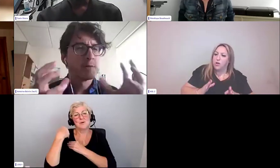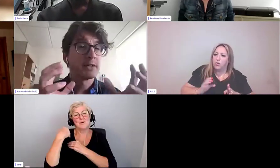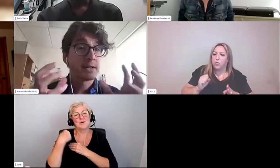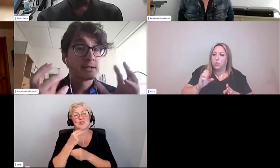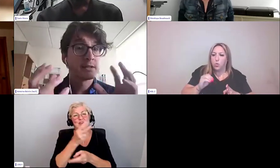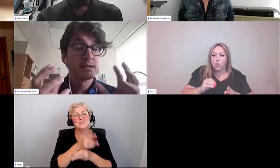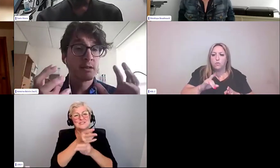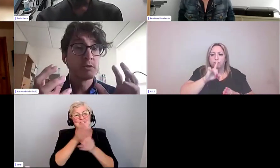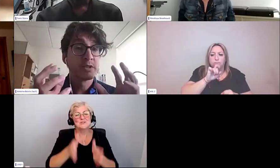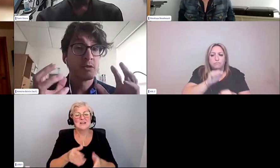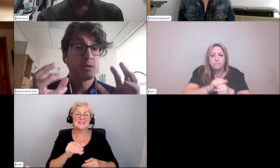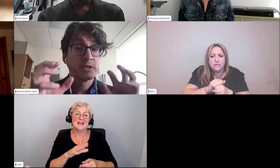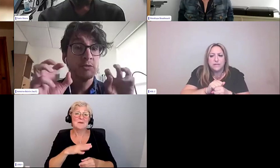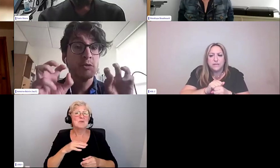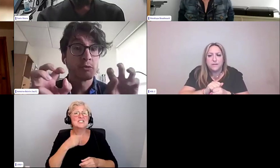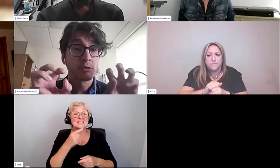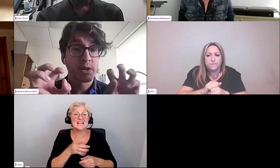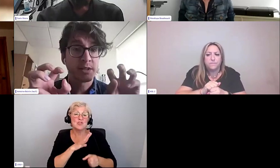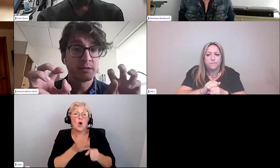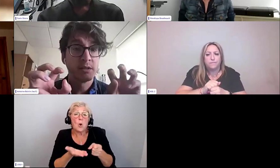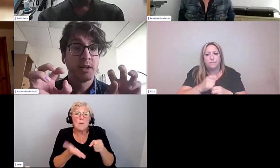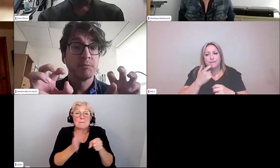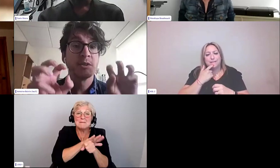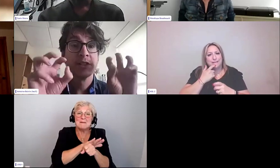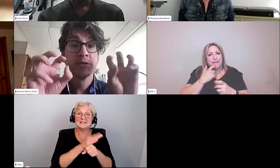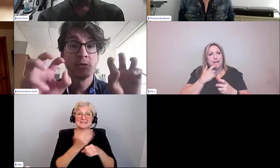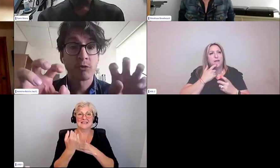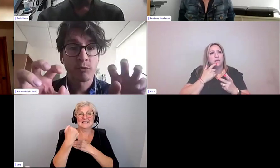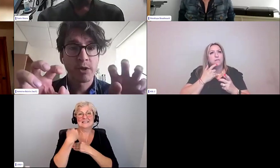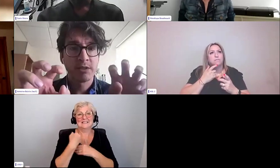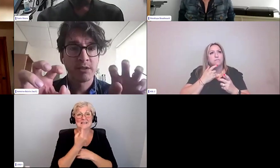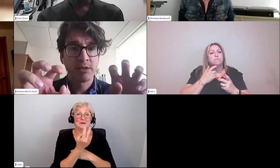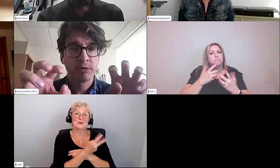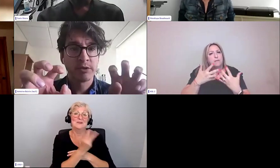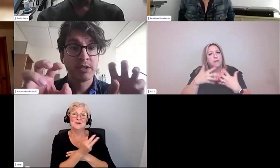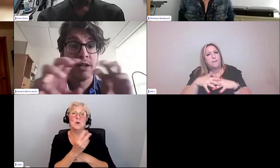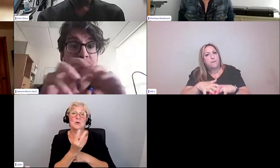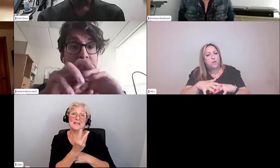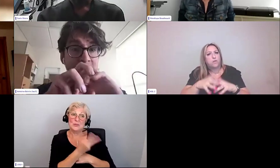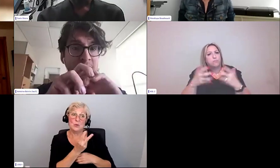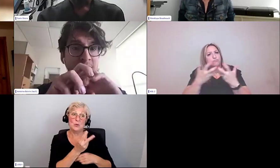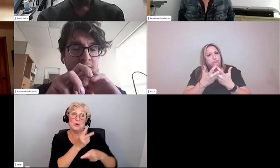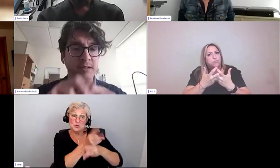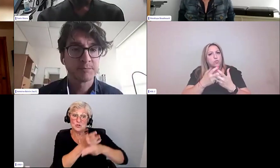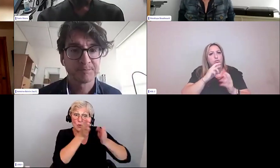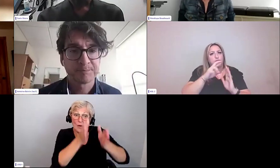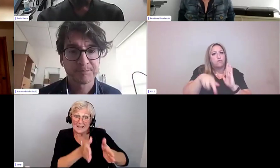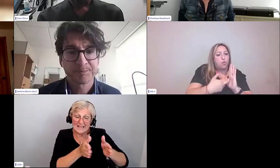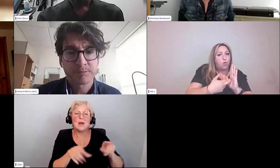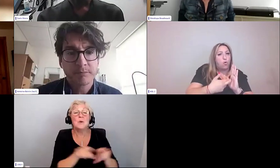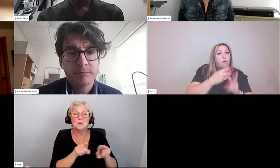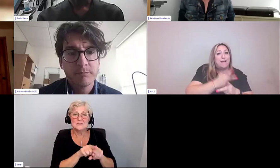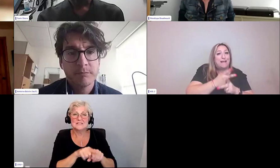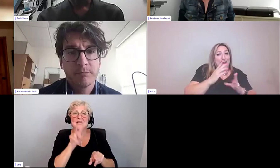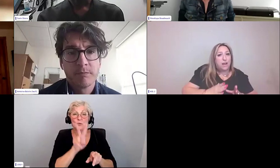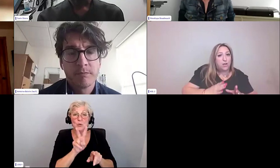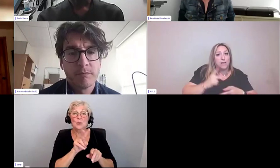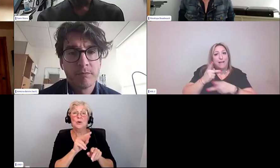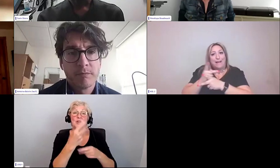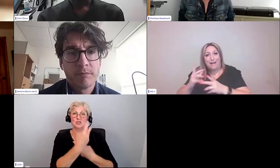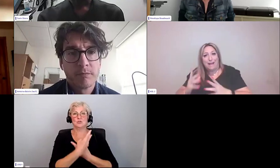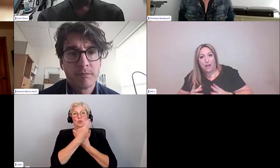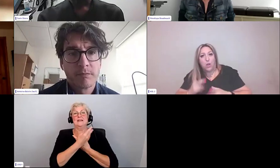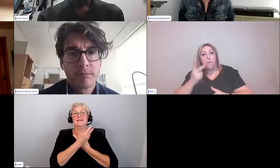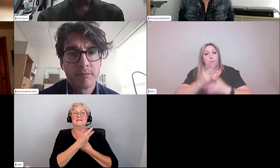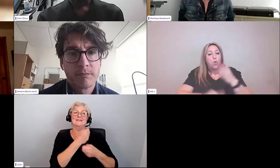there's really, when I say a complementarity of the roles, we're two caretakers and we're two being taken care of